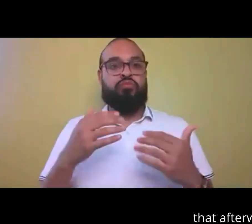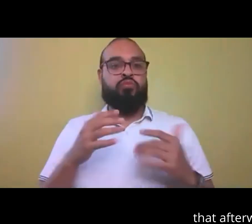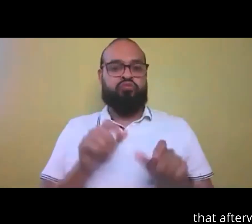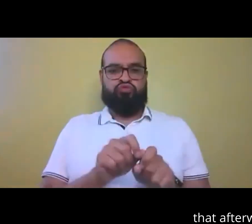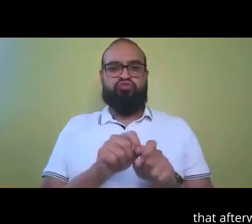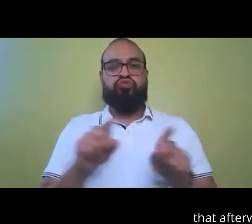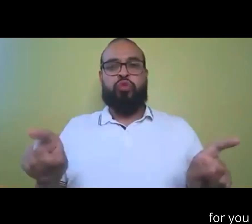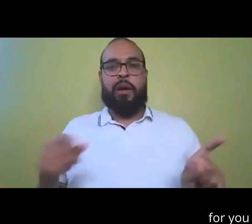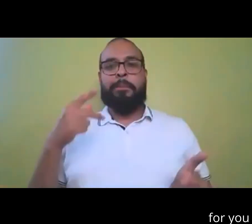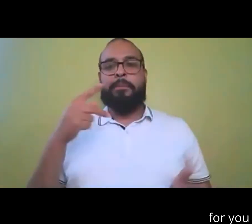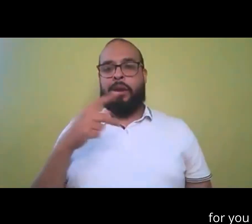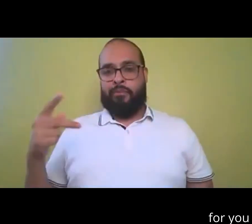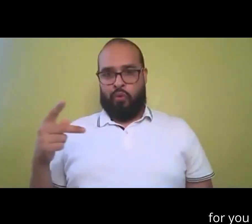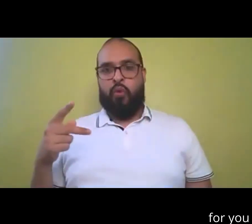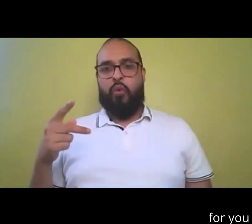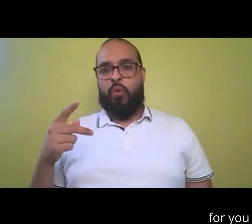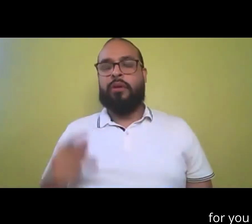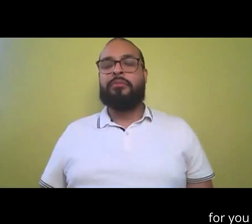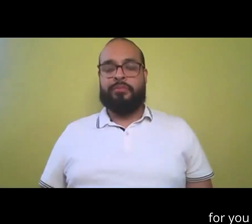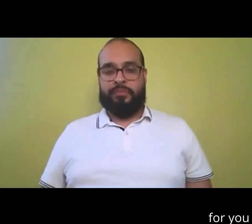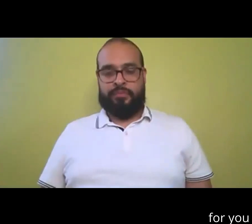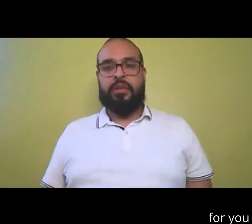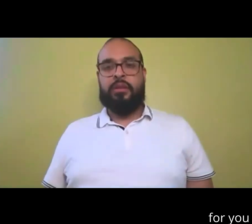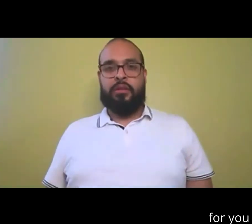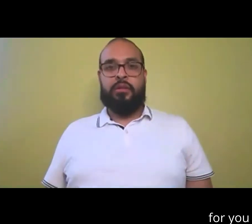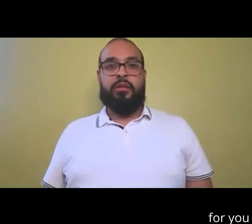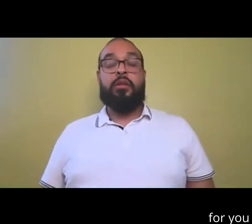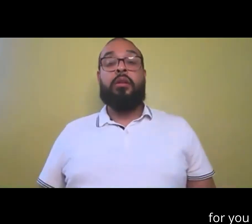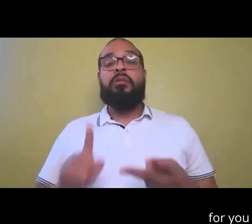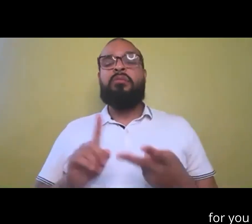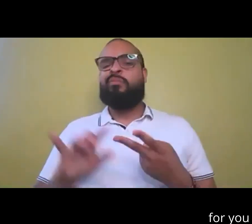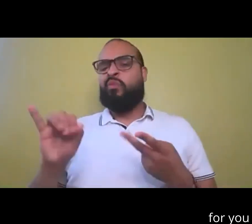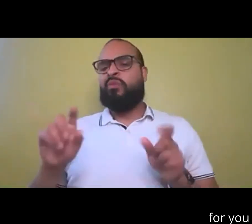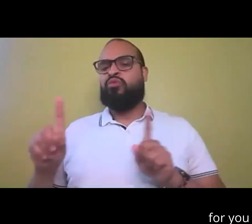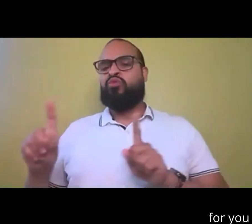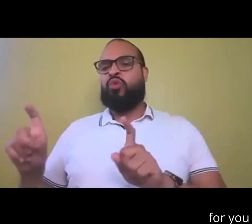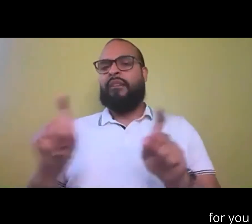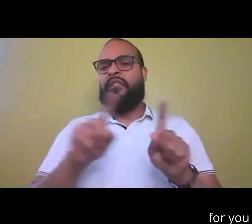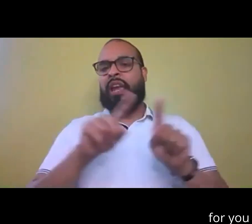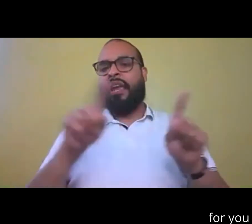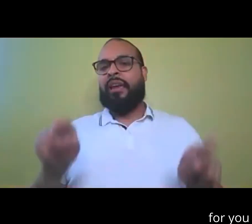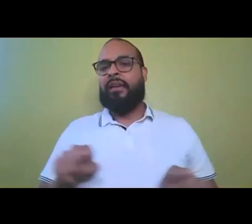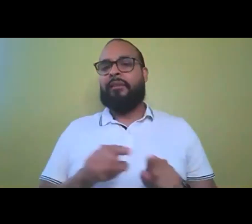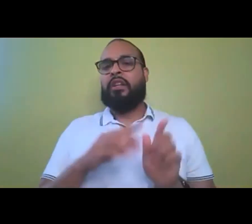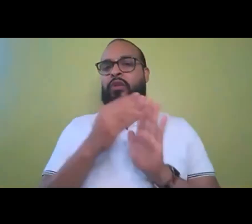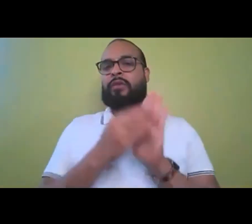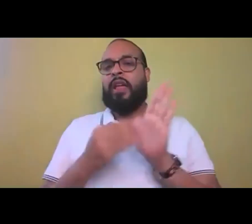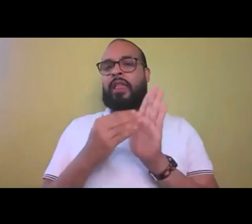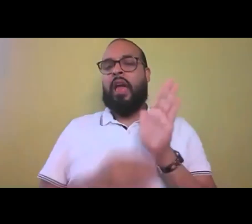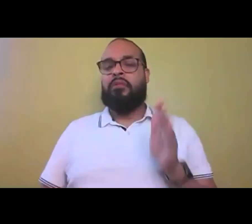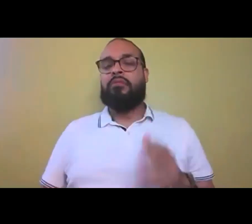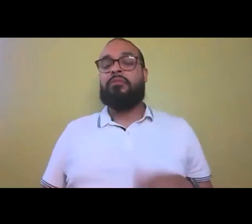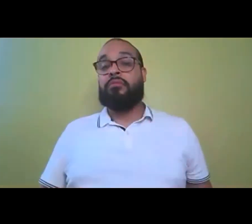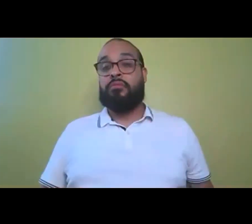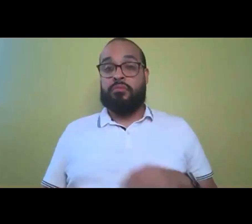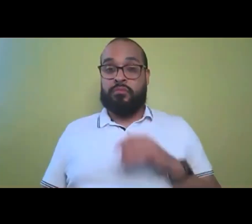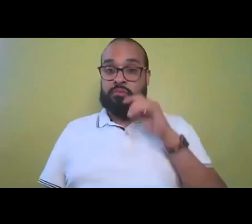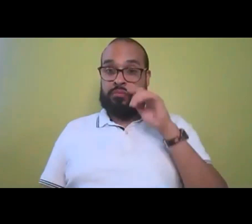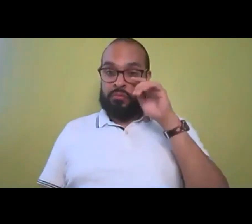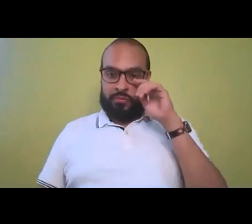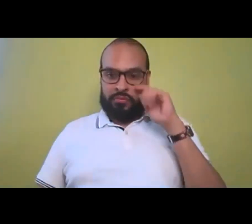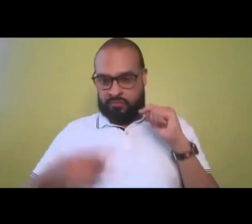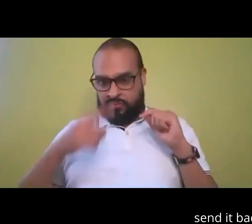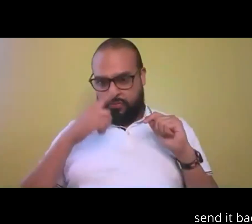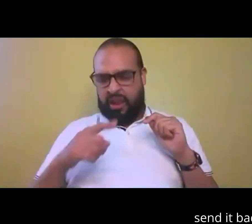the PowerPoint for you and a survey to fill out at the end. So if you could fill out